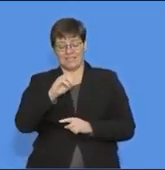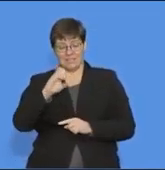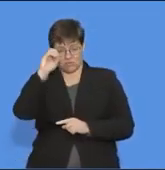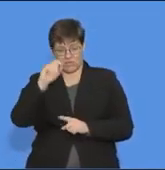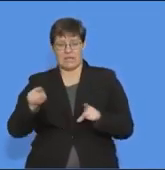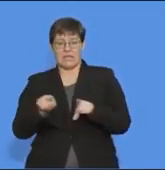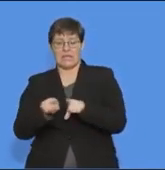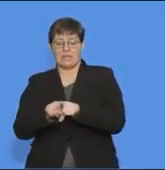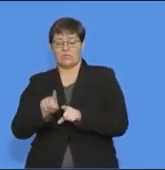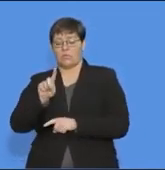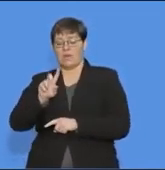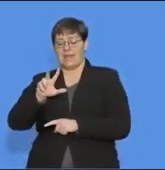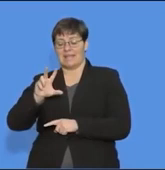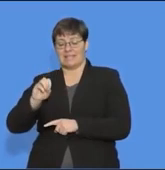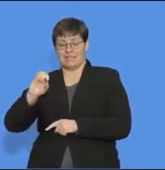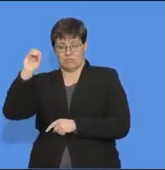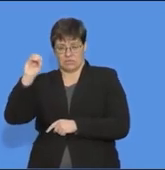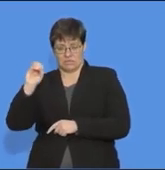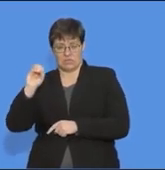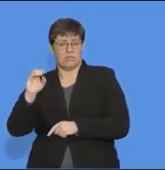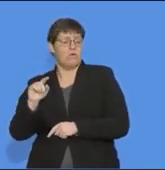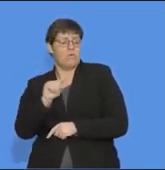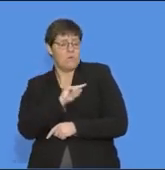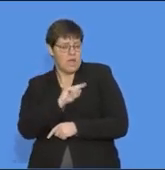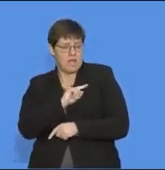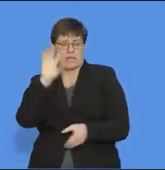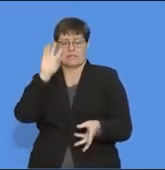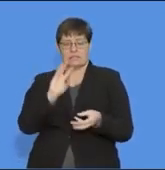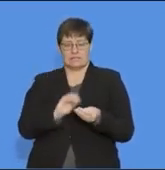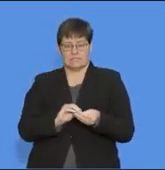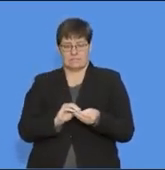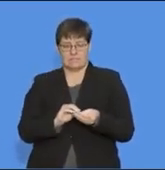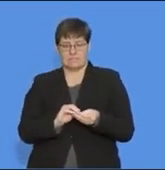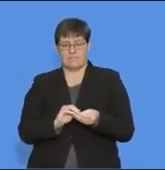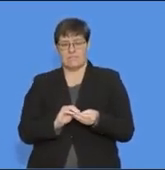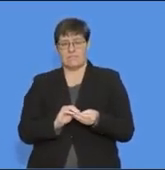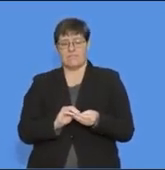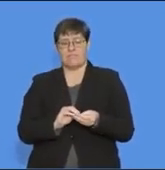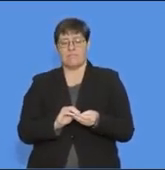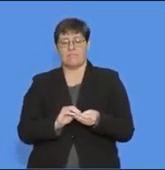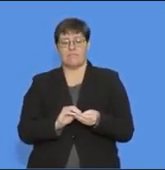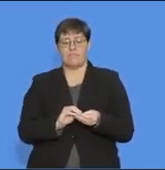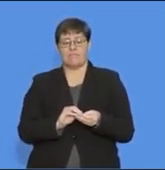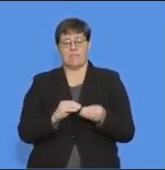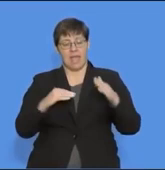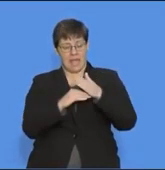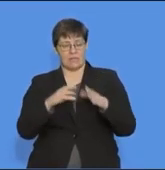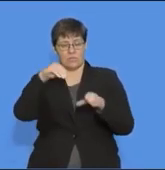to 180 degrees, which will be sum of angles in a